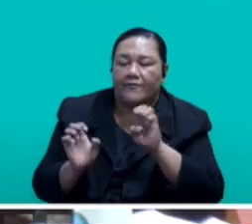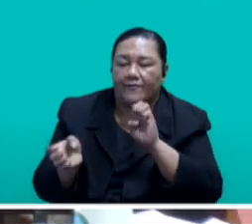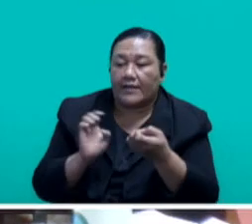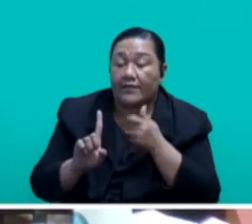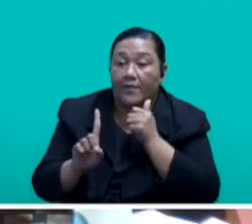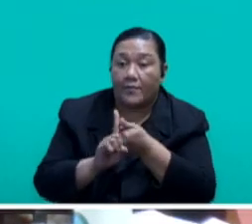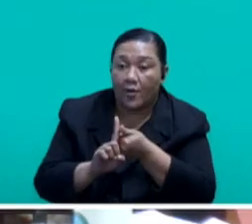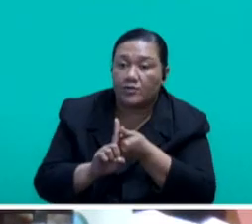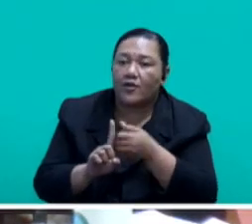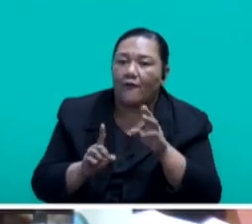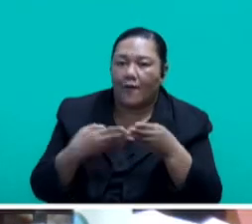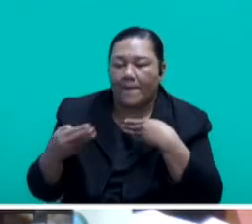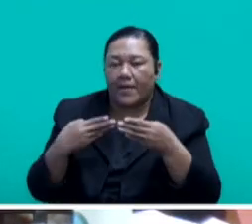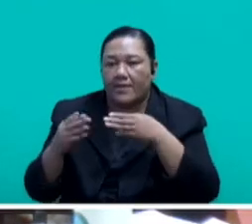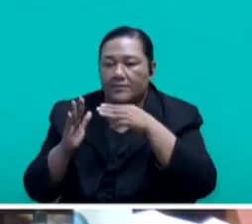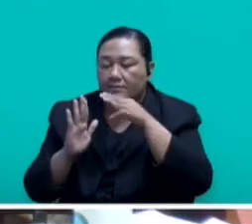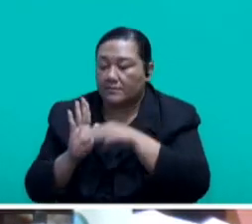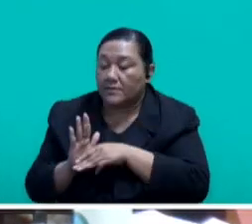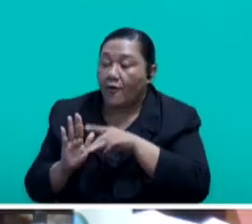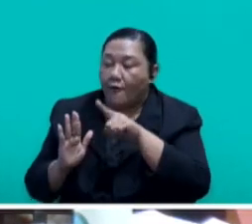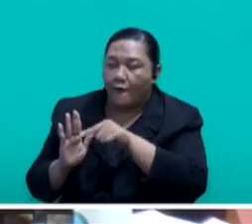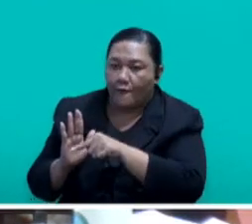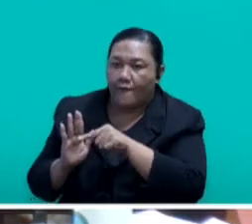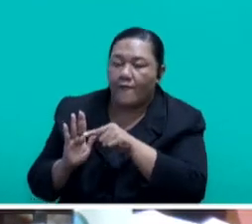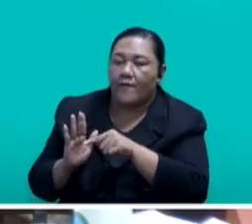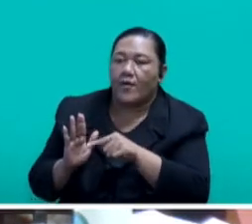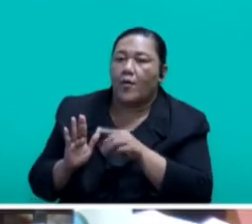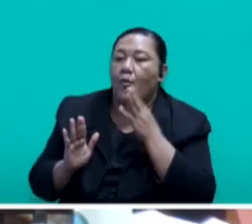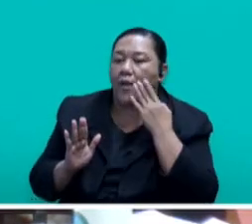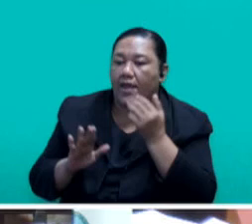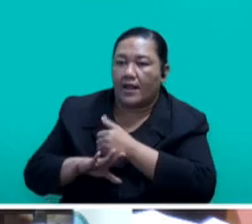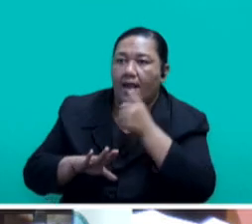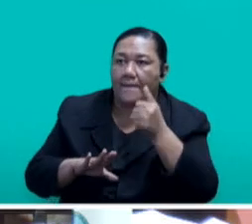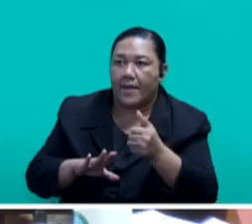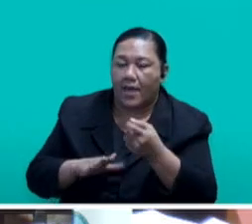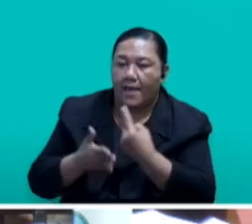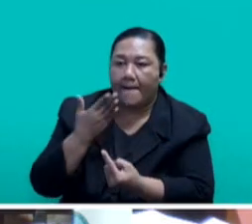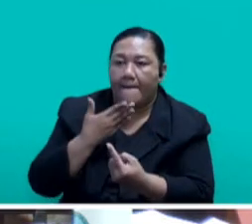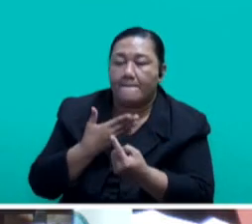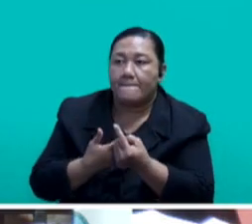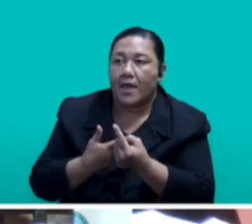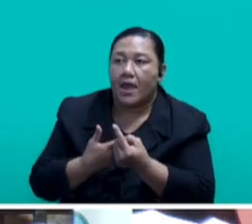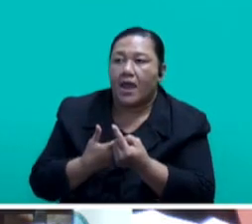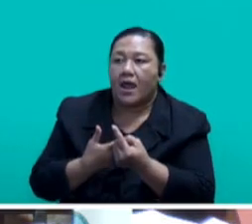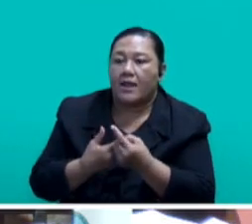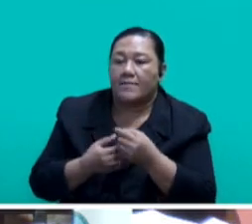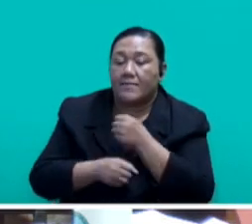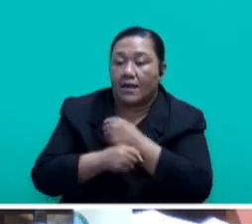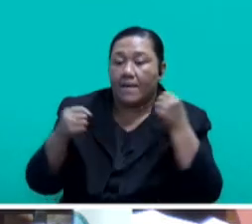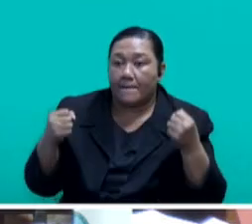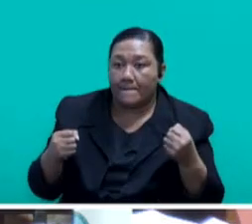public purse since the coalition government took over on the 24th of December 2022.